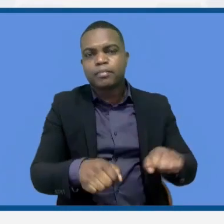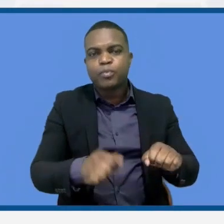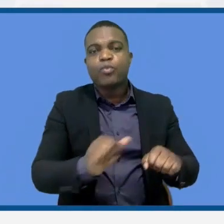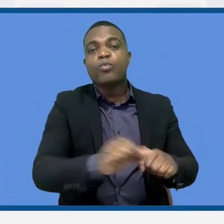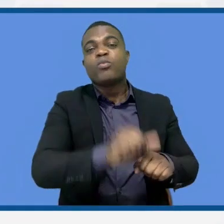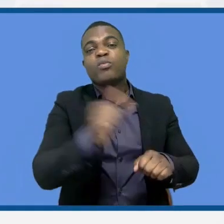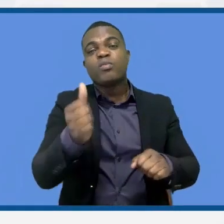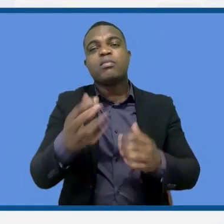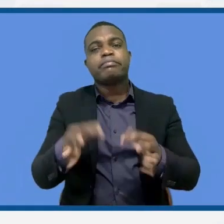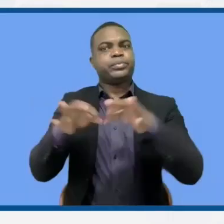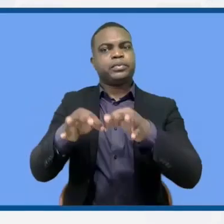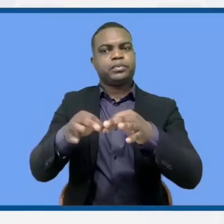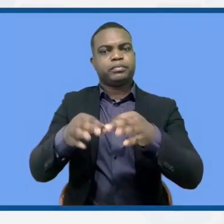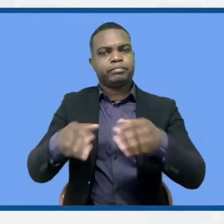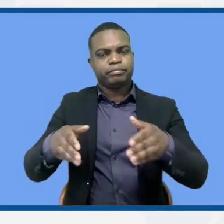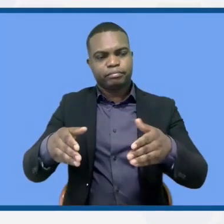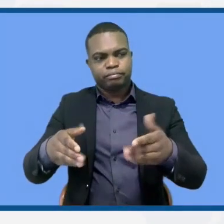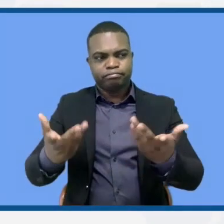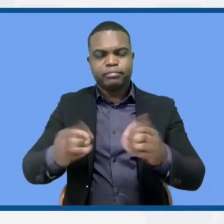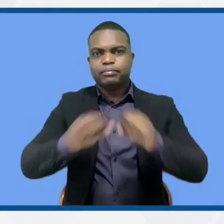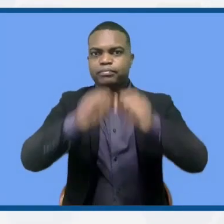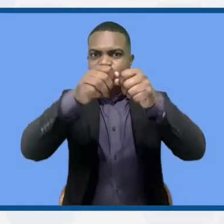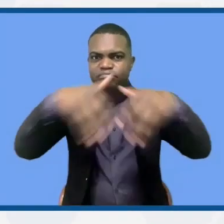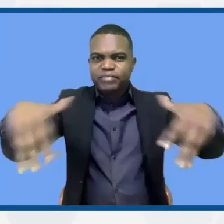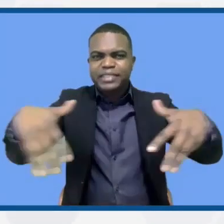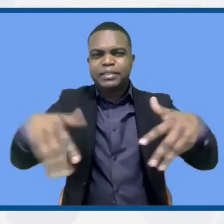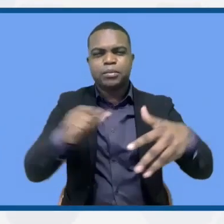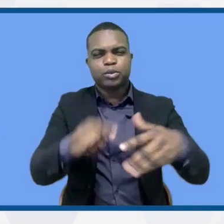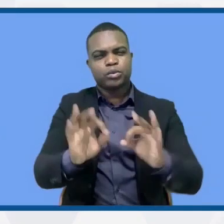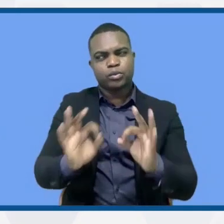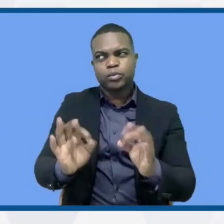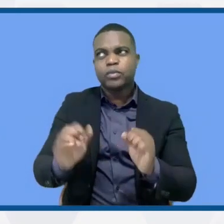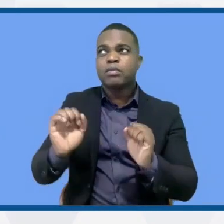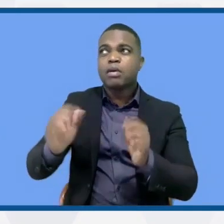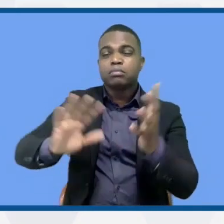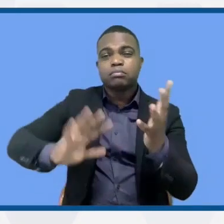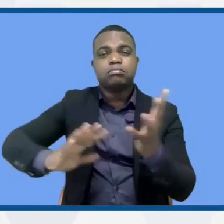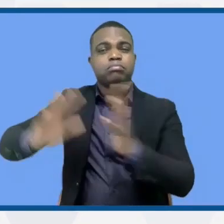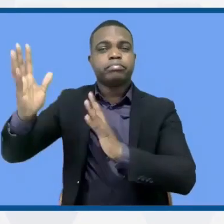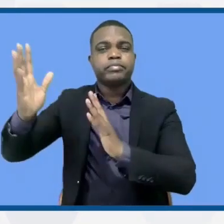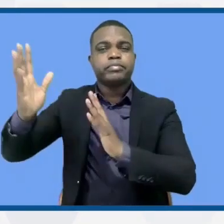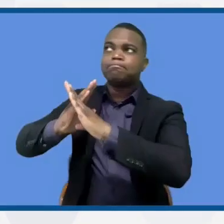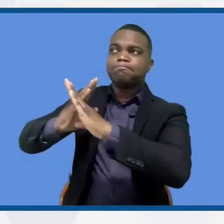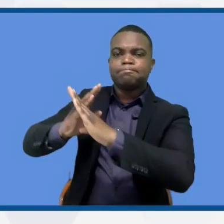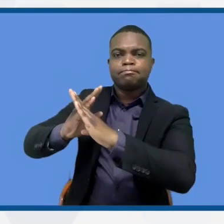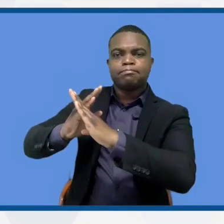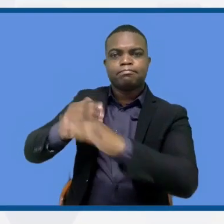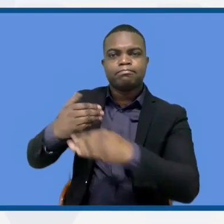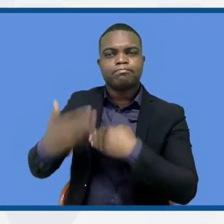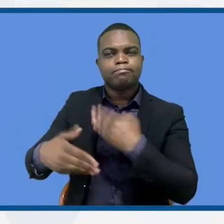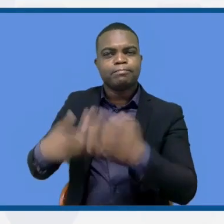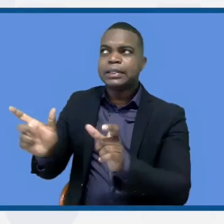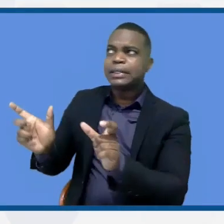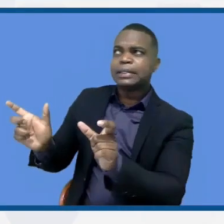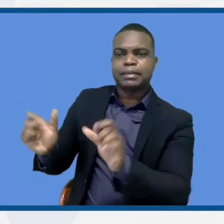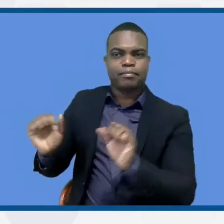be functional to the occurrence of disasters. We have the earthquake of Ecuador, and then we have rains